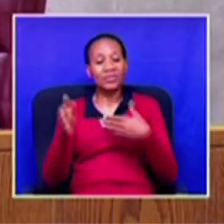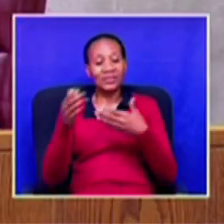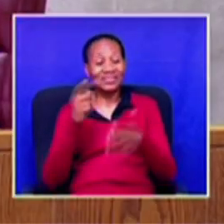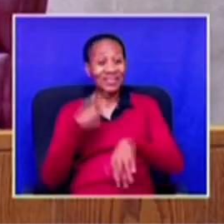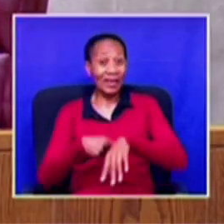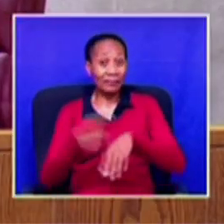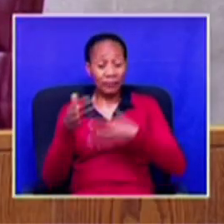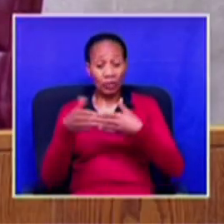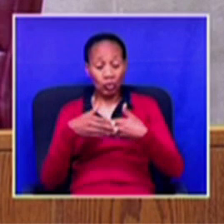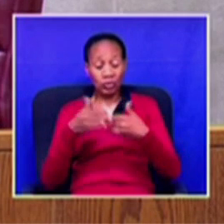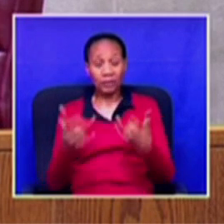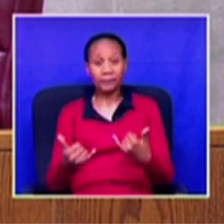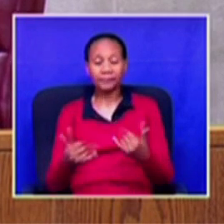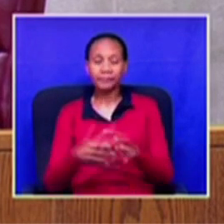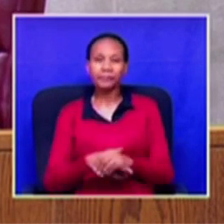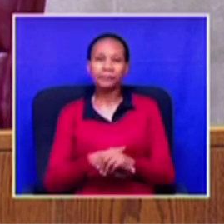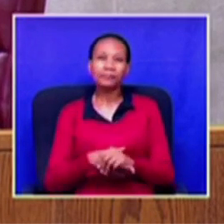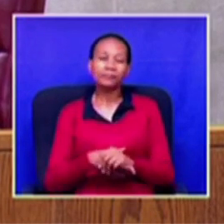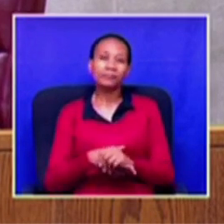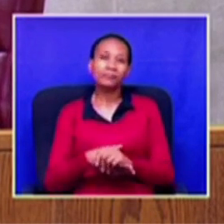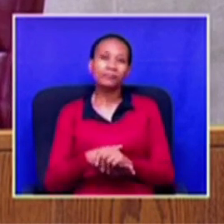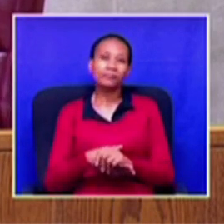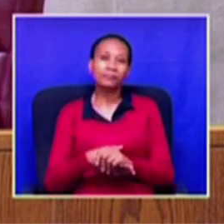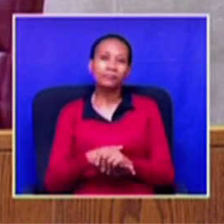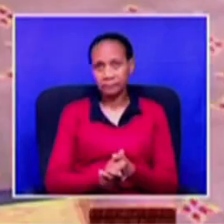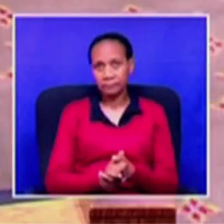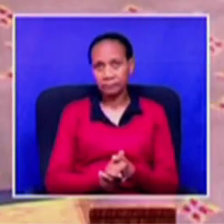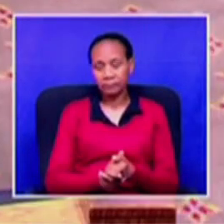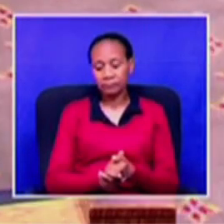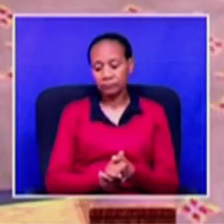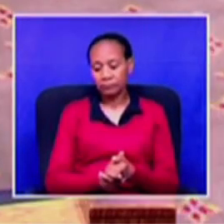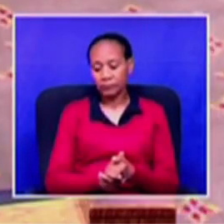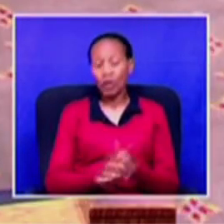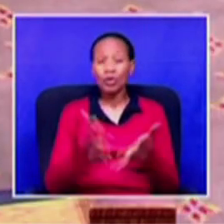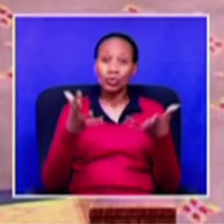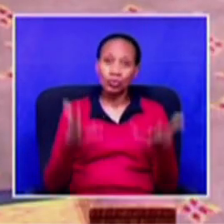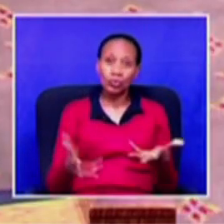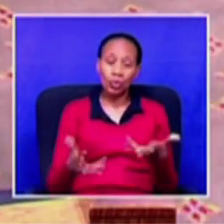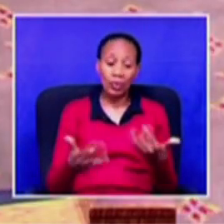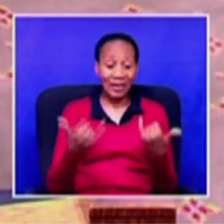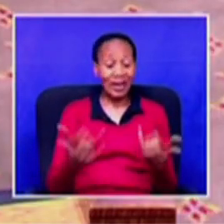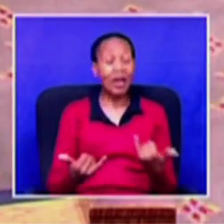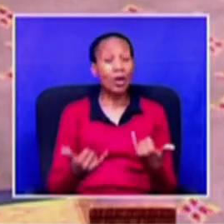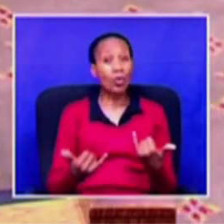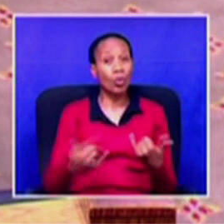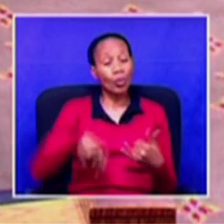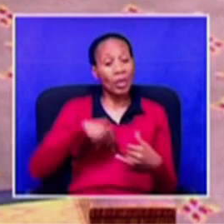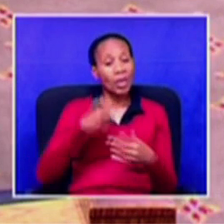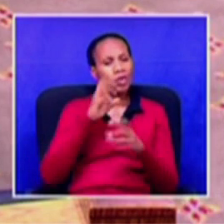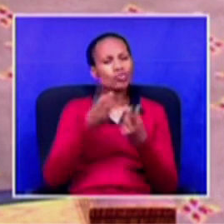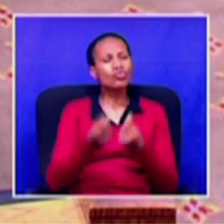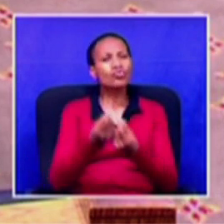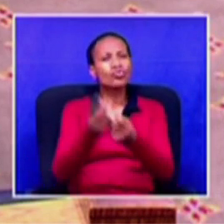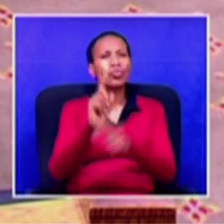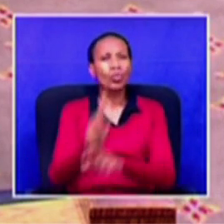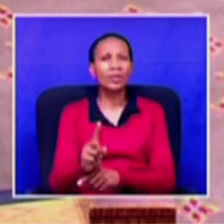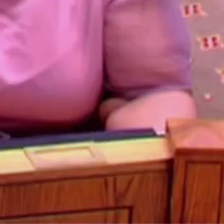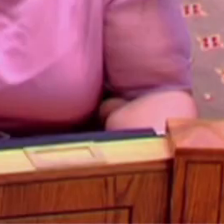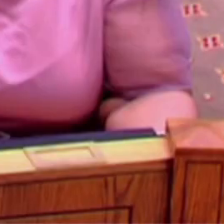to including society within decision making. Yes, we've seen it in the